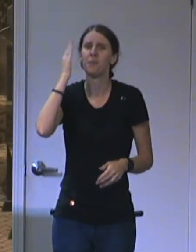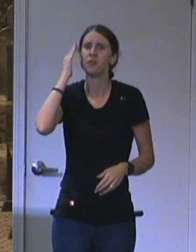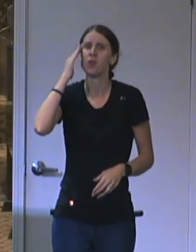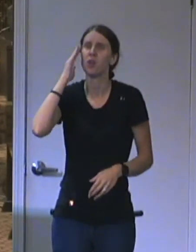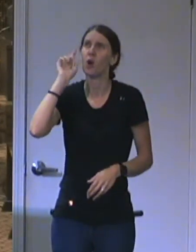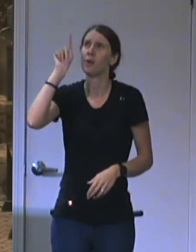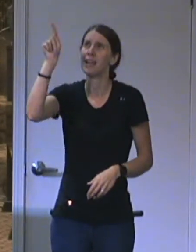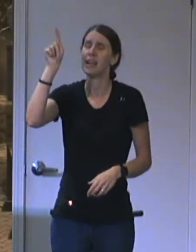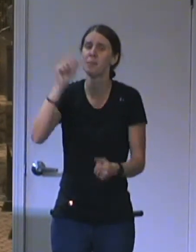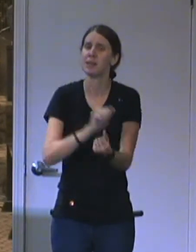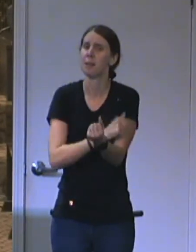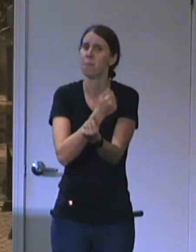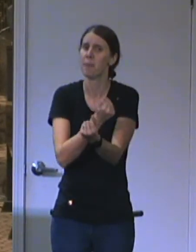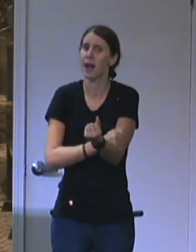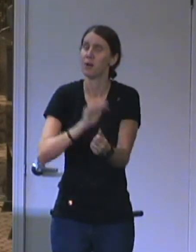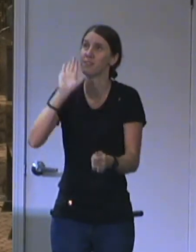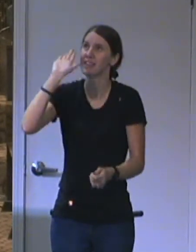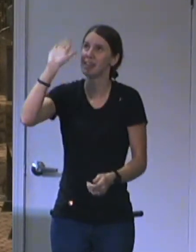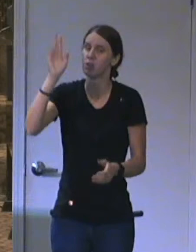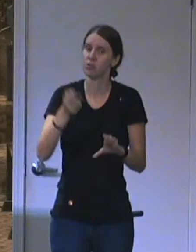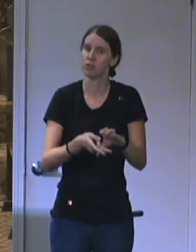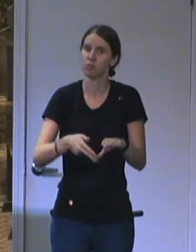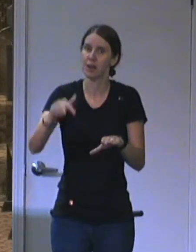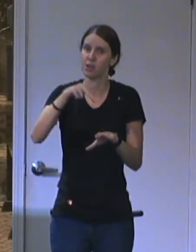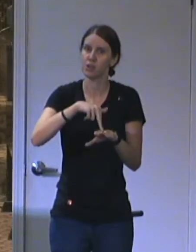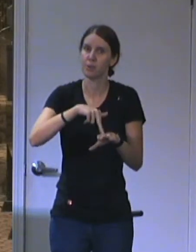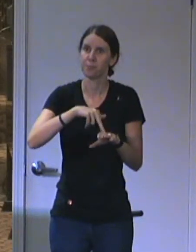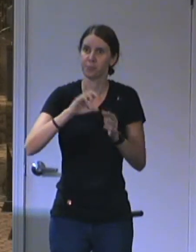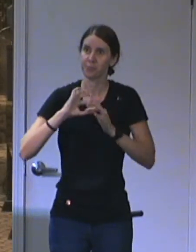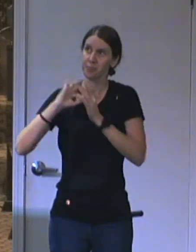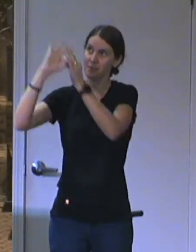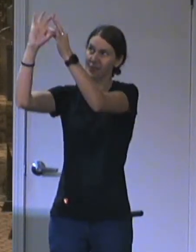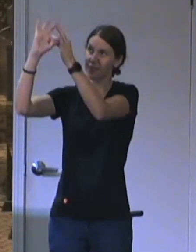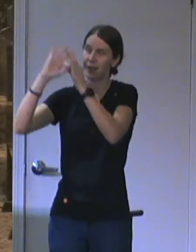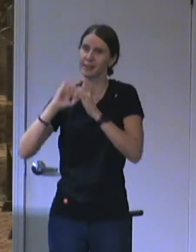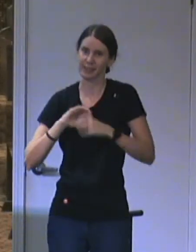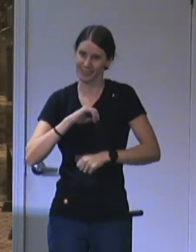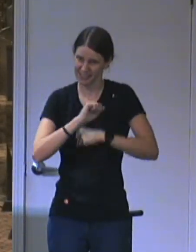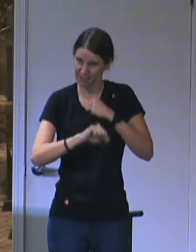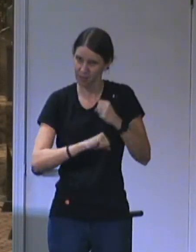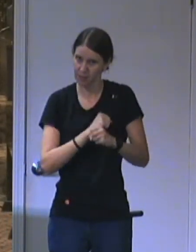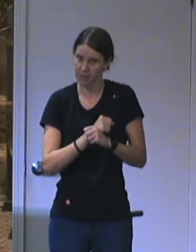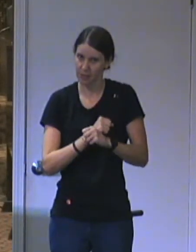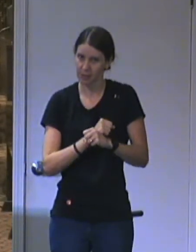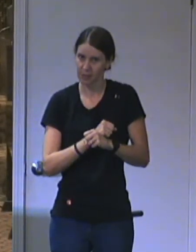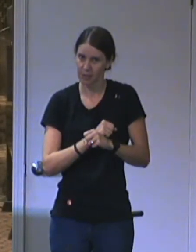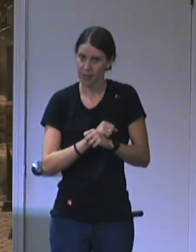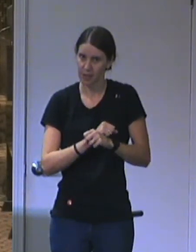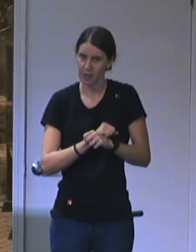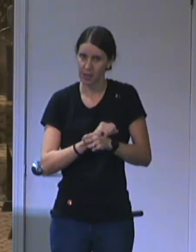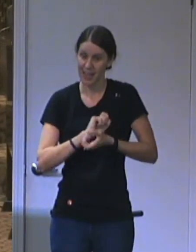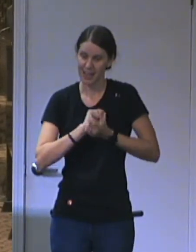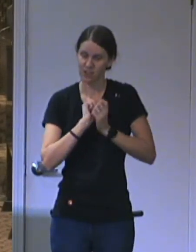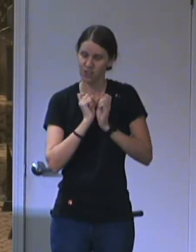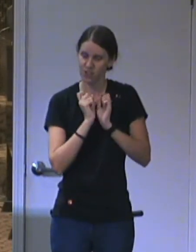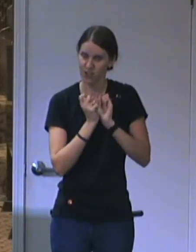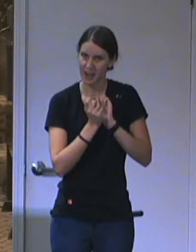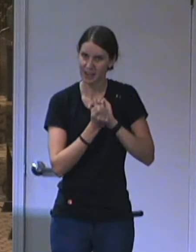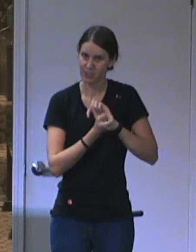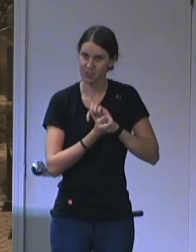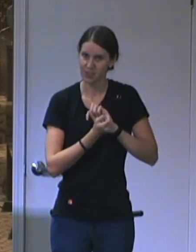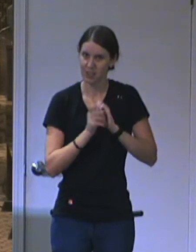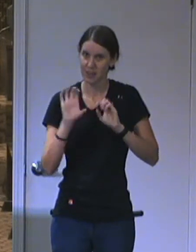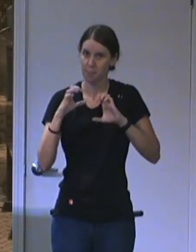the power of his resurrection and the fellowship of his sufferings, being made conformable unto his